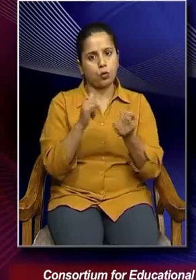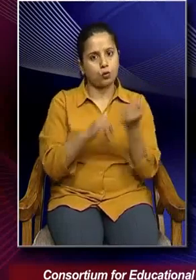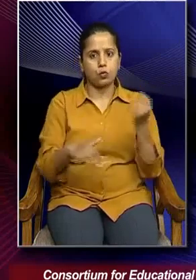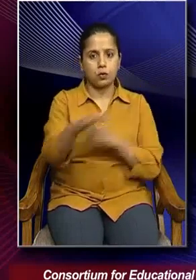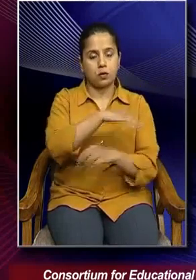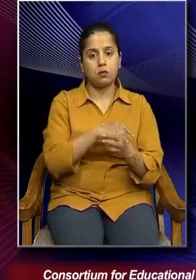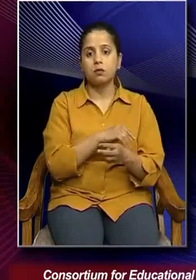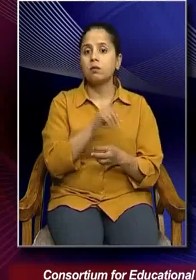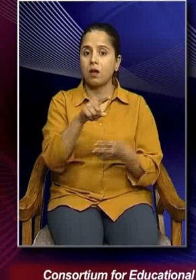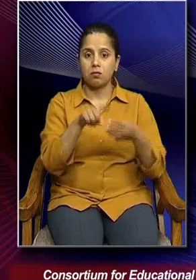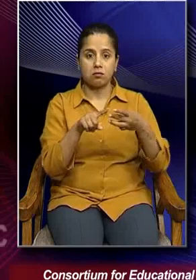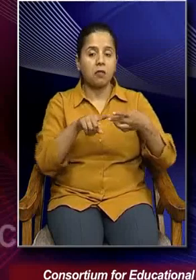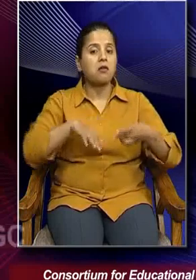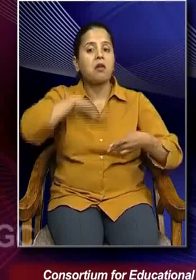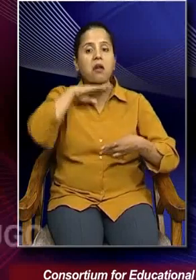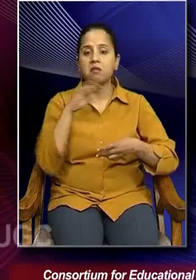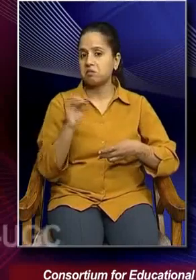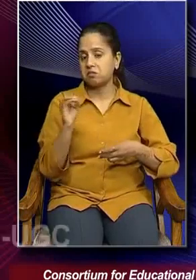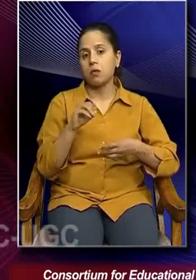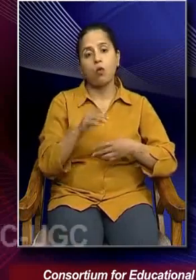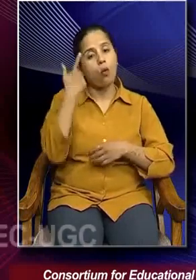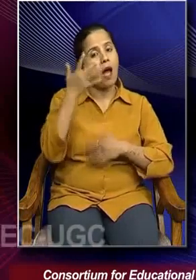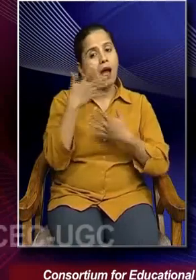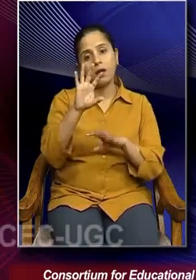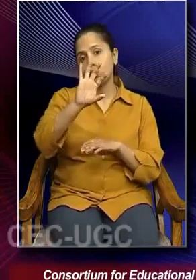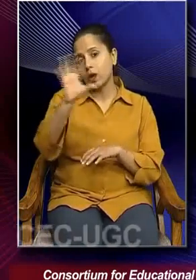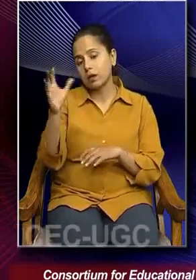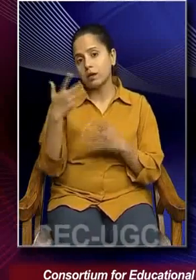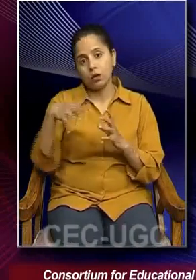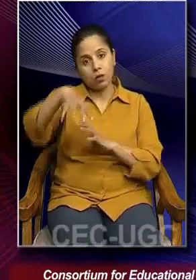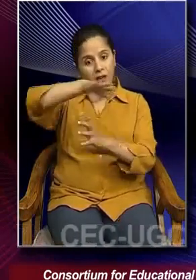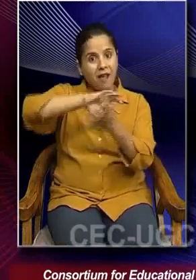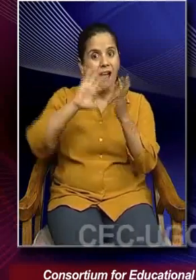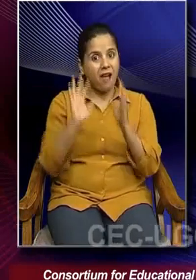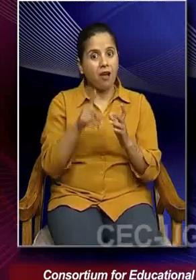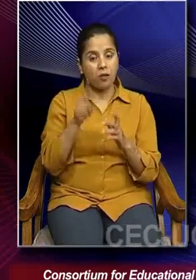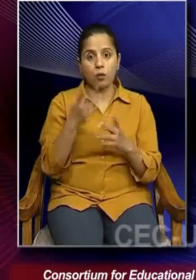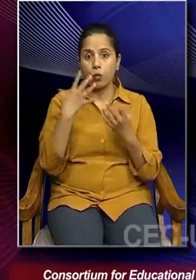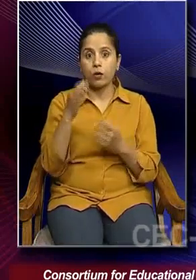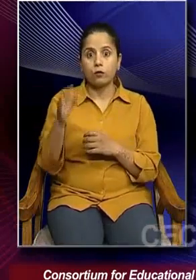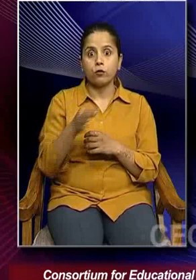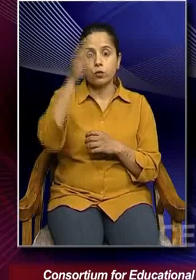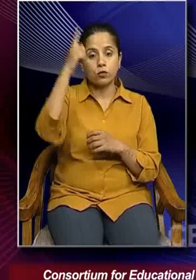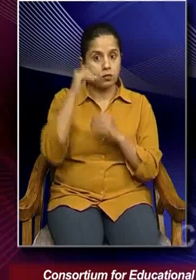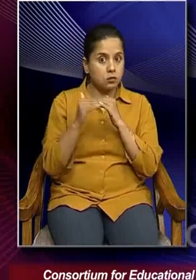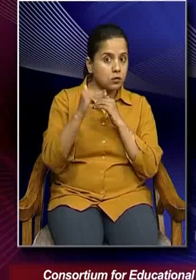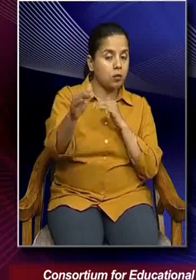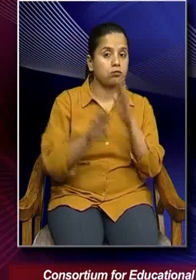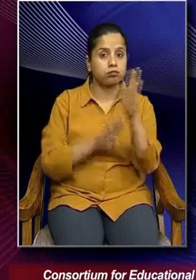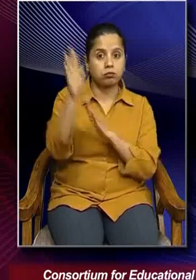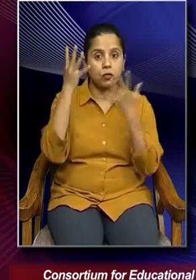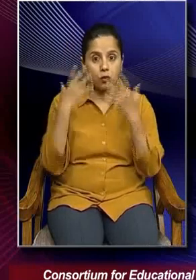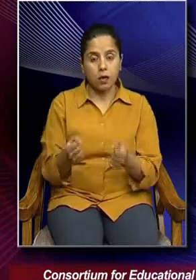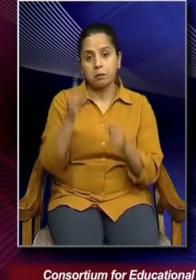society, that is not sufficient. For any nation or any country to enter into a future of sustainable progress,